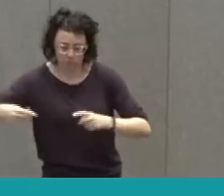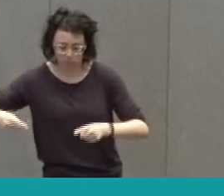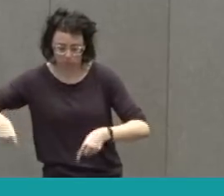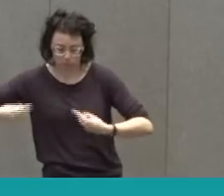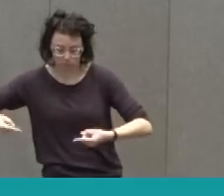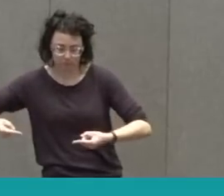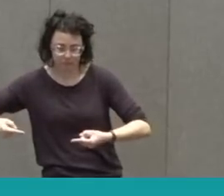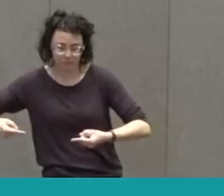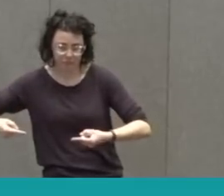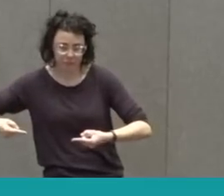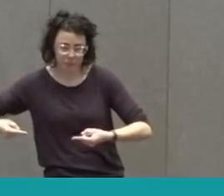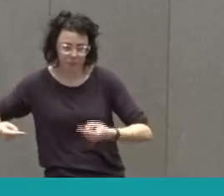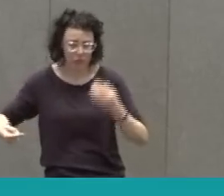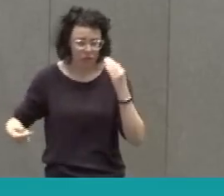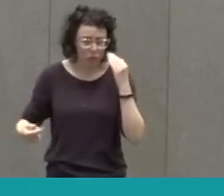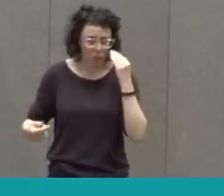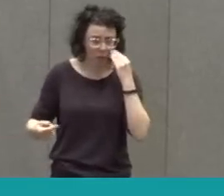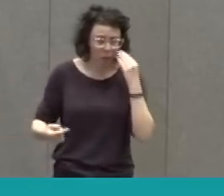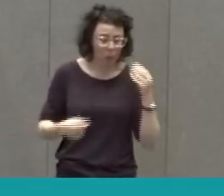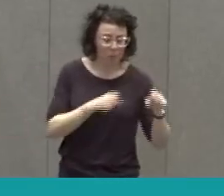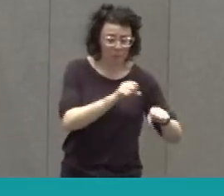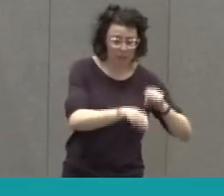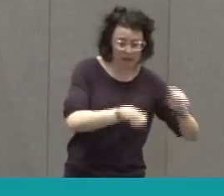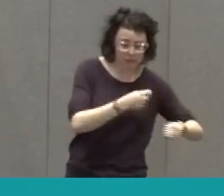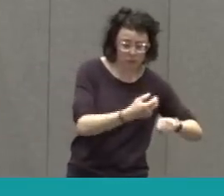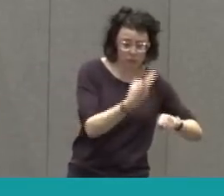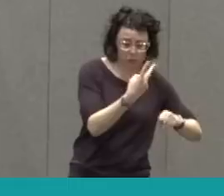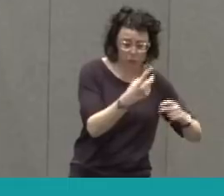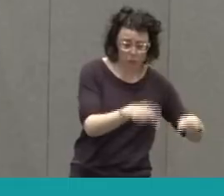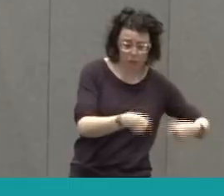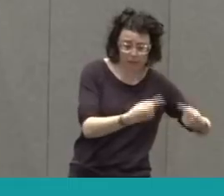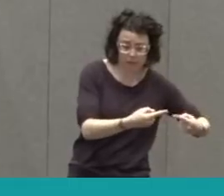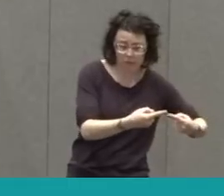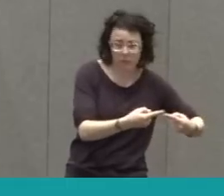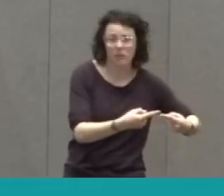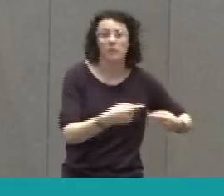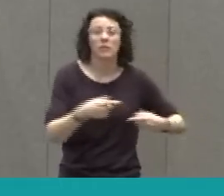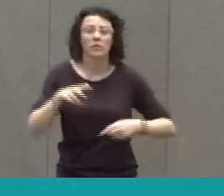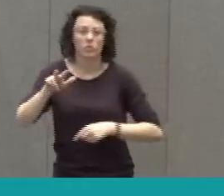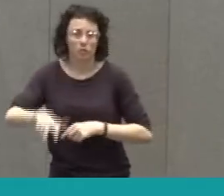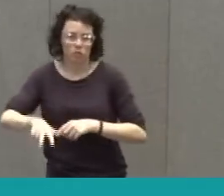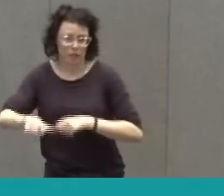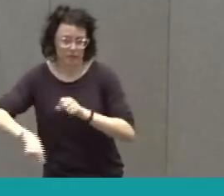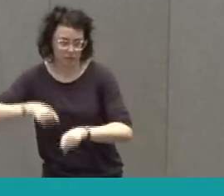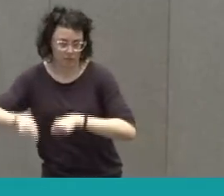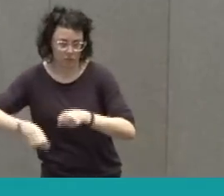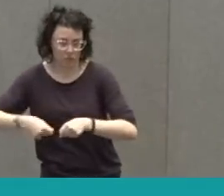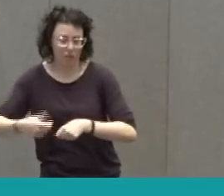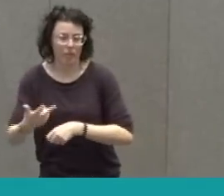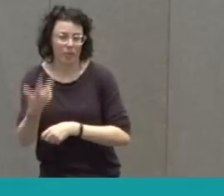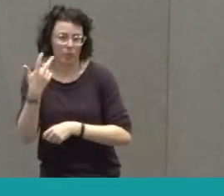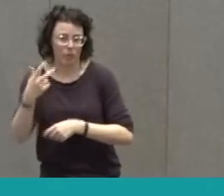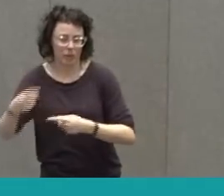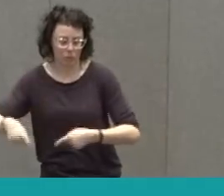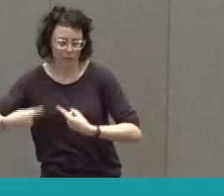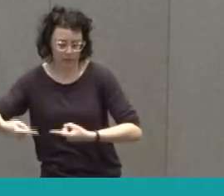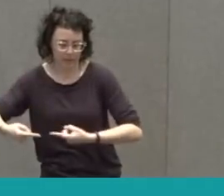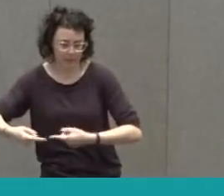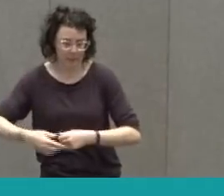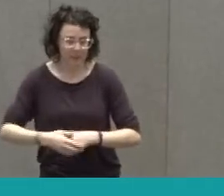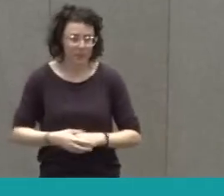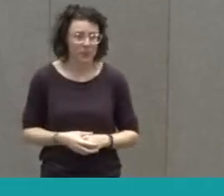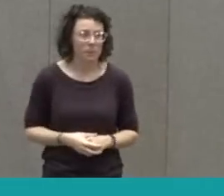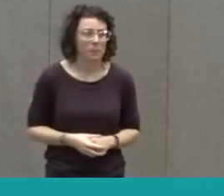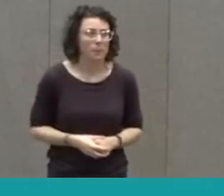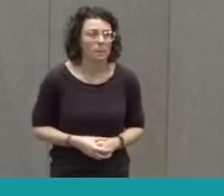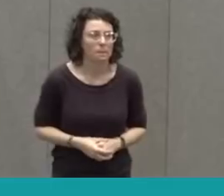how could we figure this out? One way that I have that we could figure this out is we know a